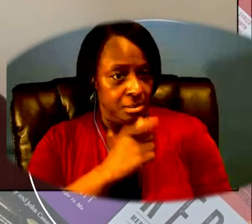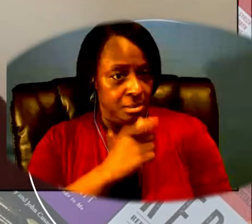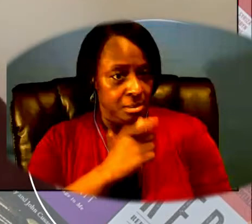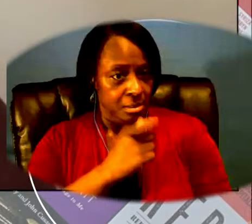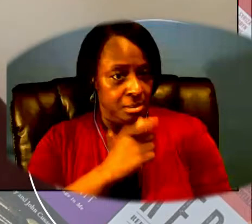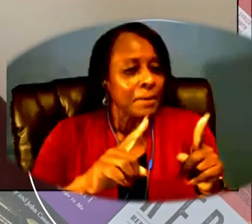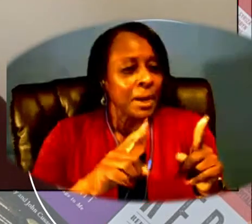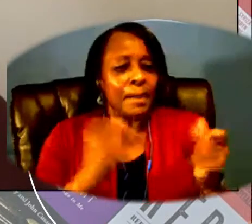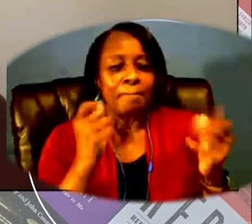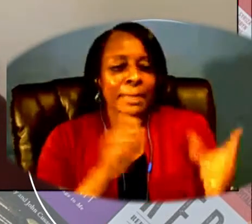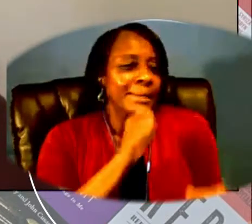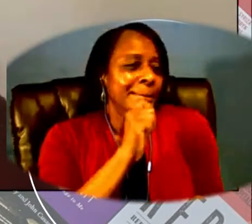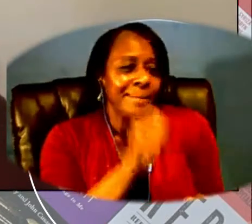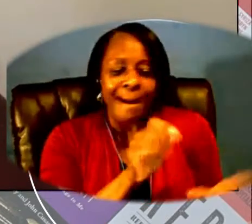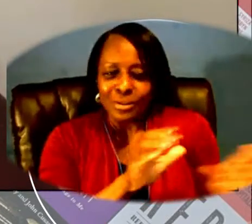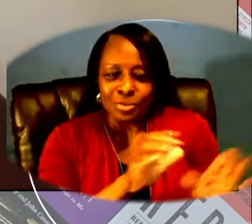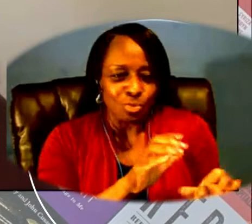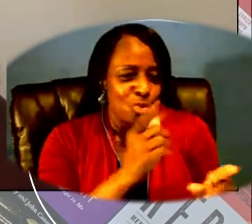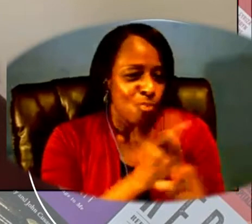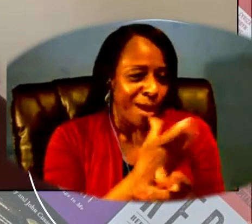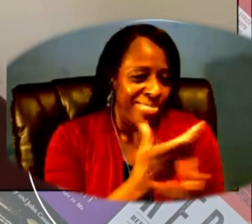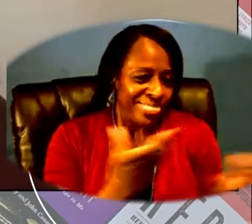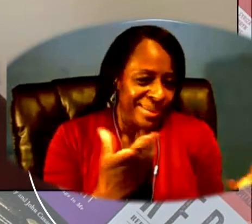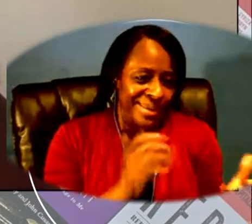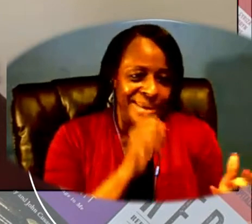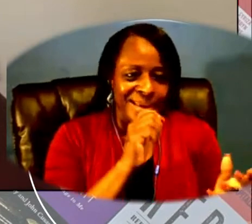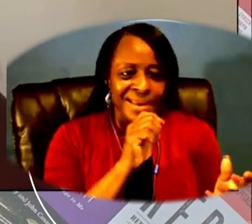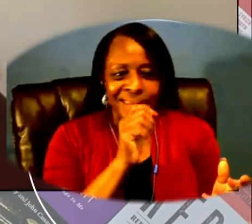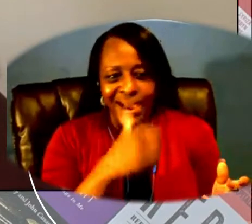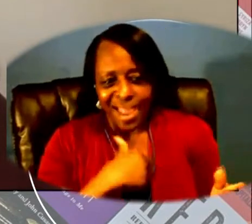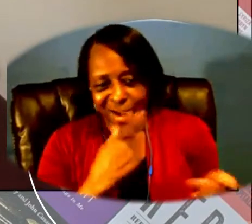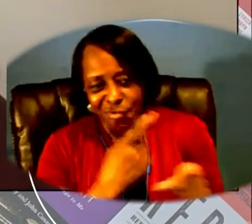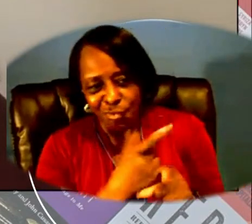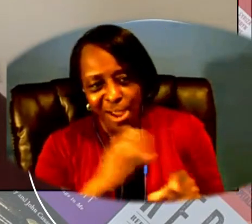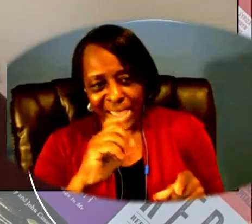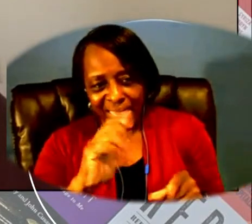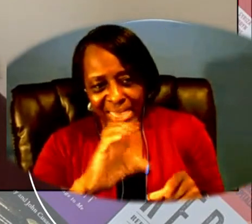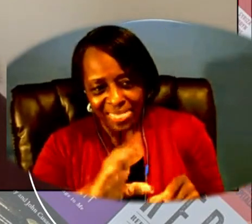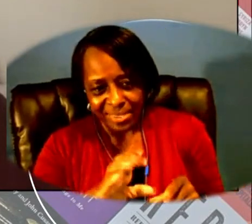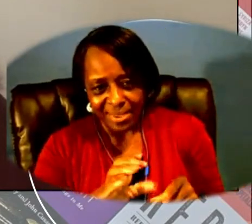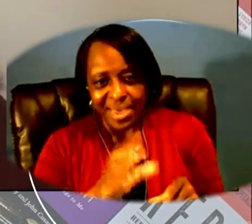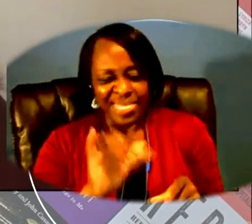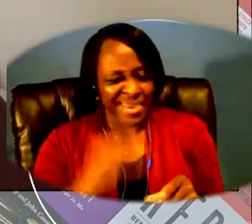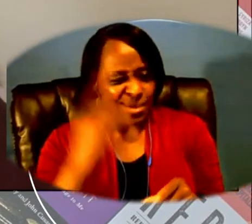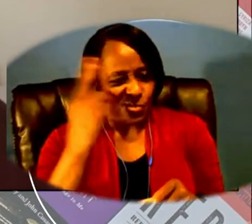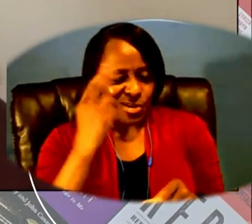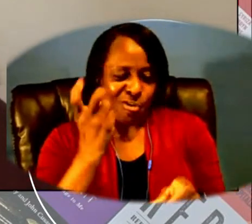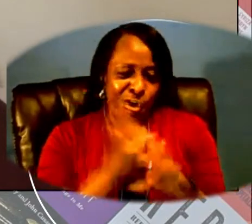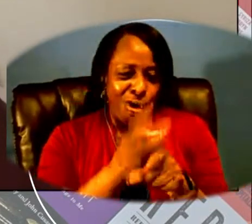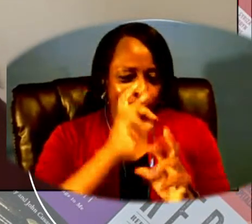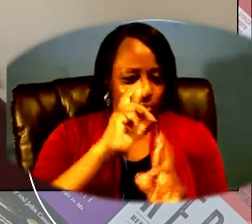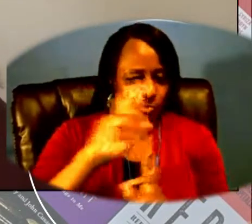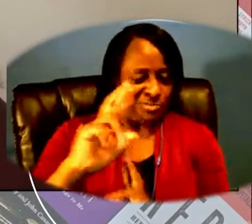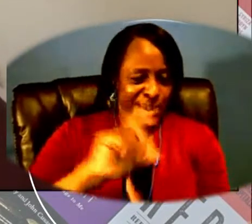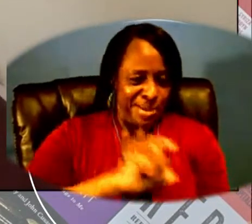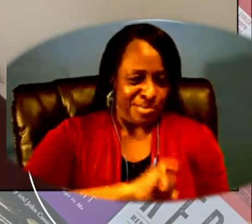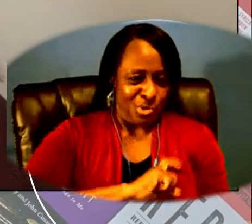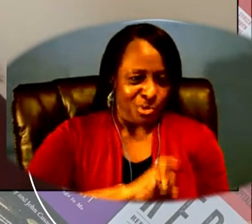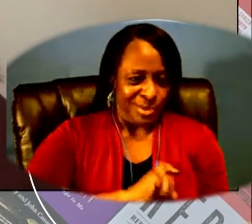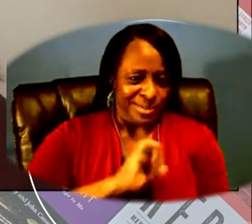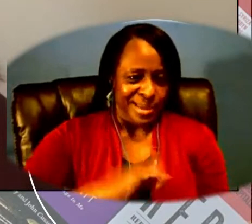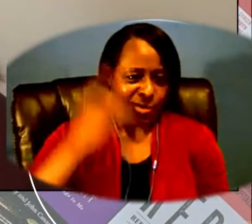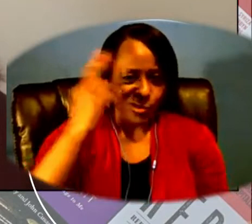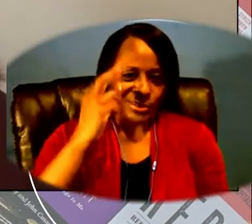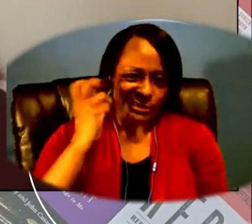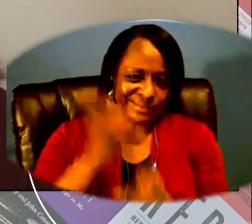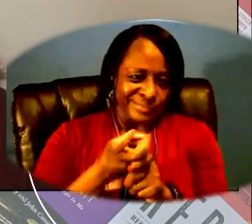aren't doing the right thing that it makes it hard to respect any, and that makes it the most difficult. So